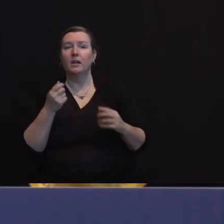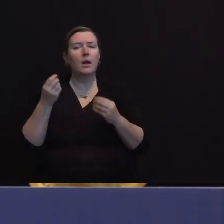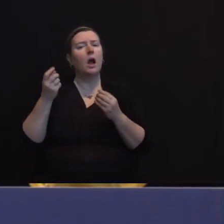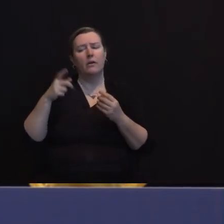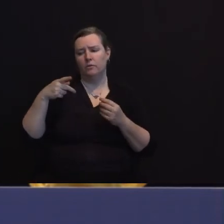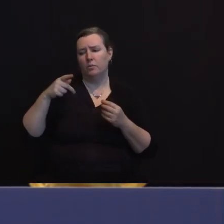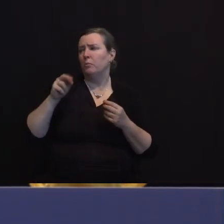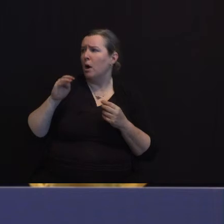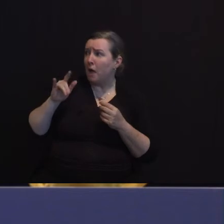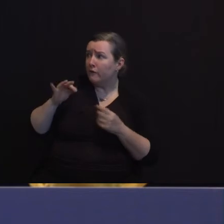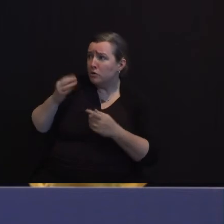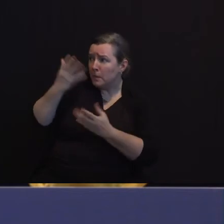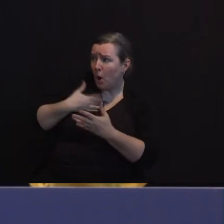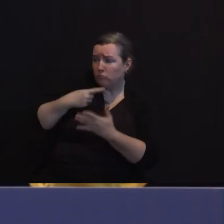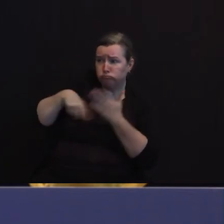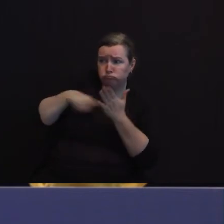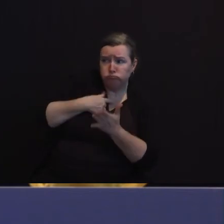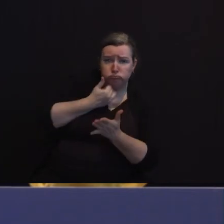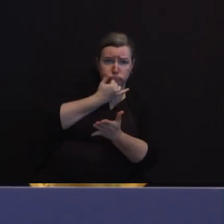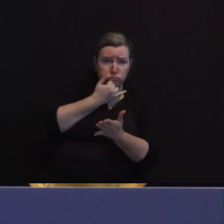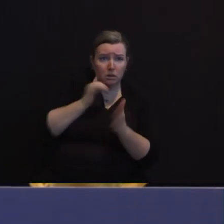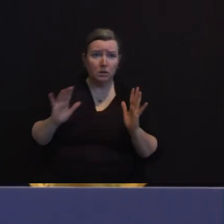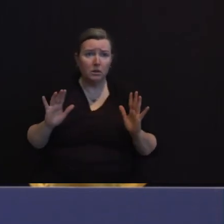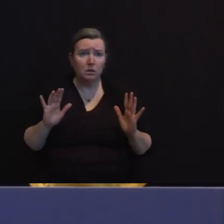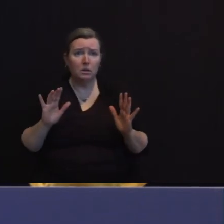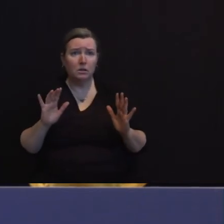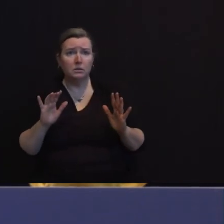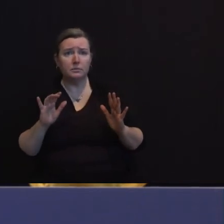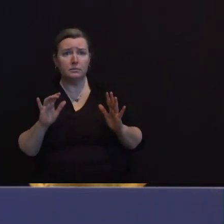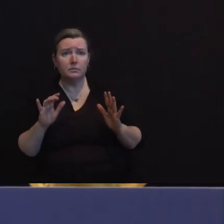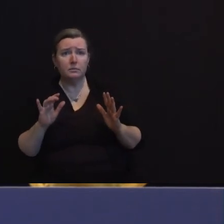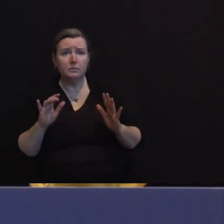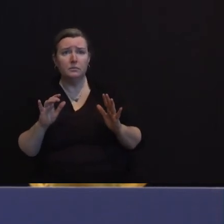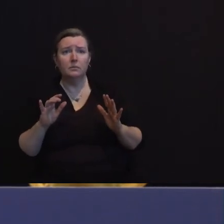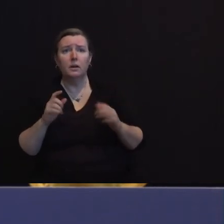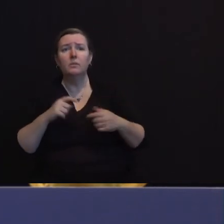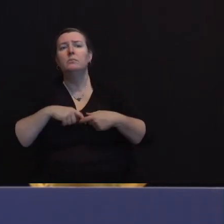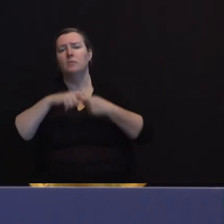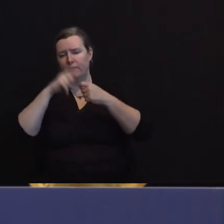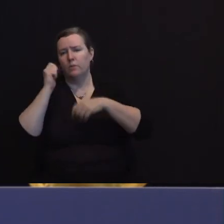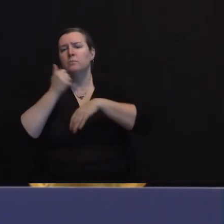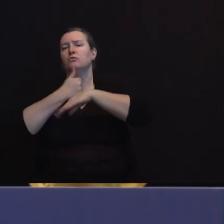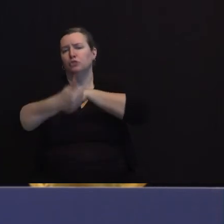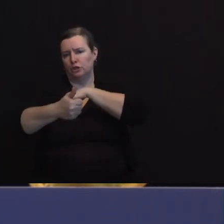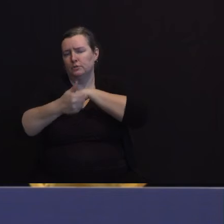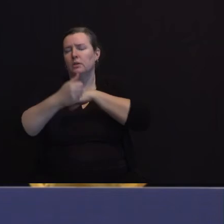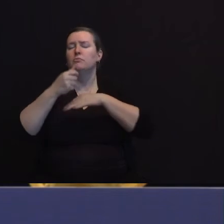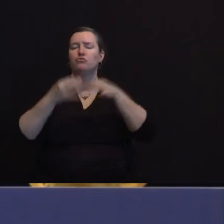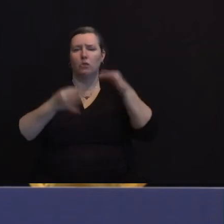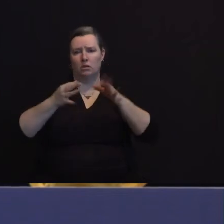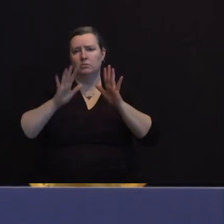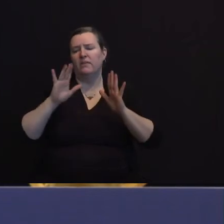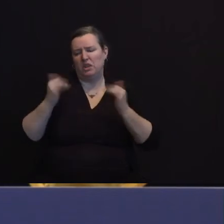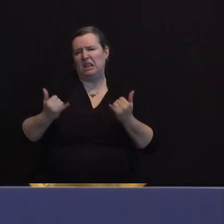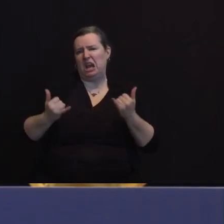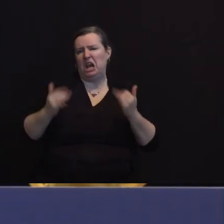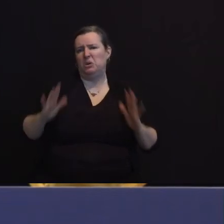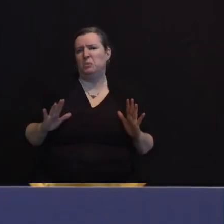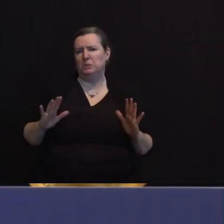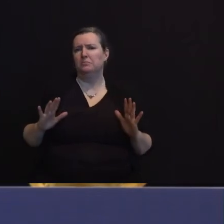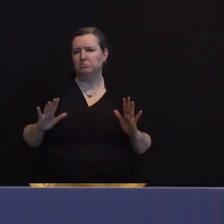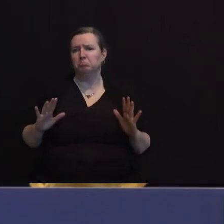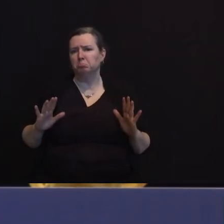in any prosecutions at least through to the end of March. And I remain an optimist, Stacey, as a general matter, that we're going to